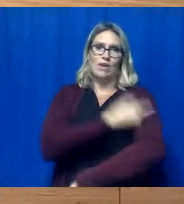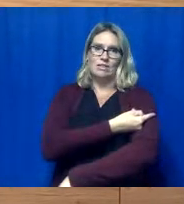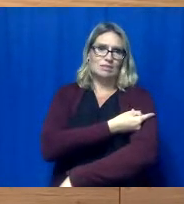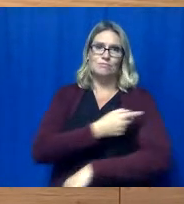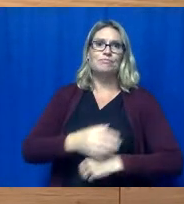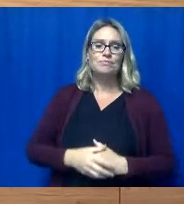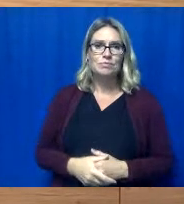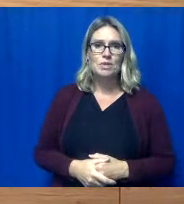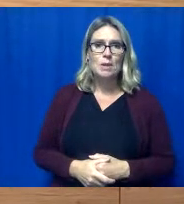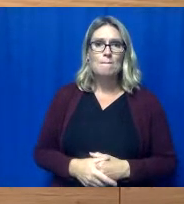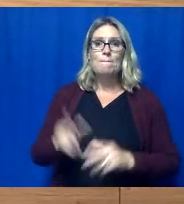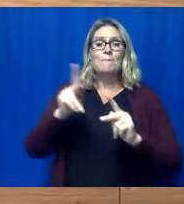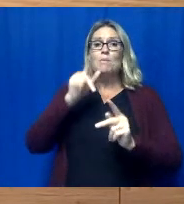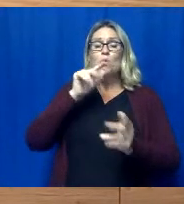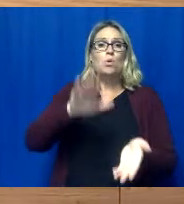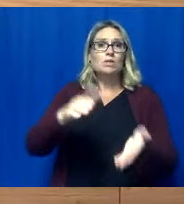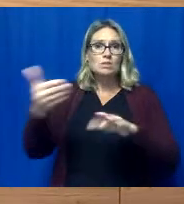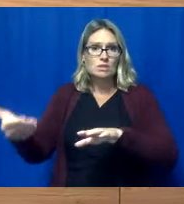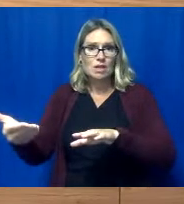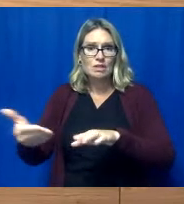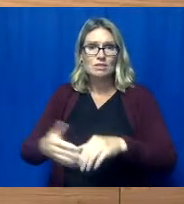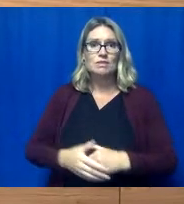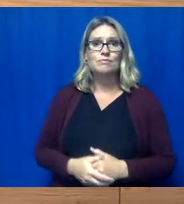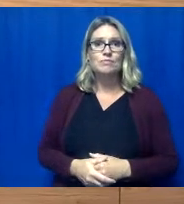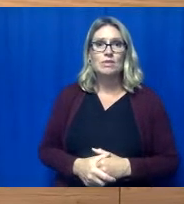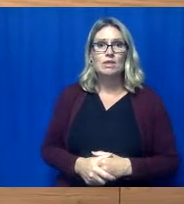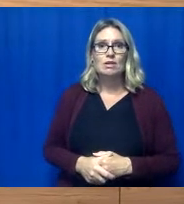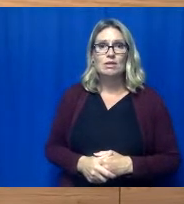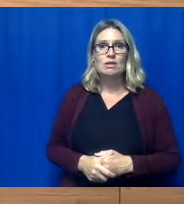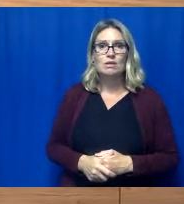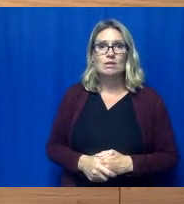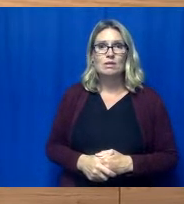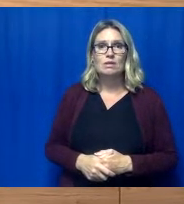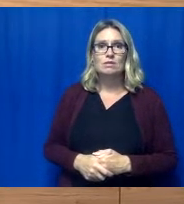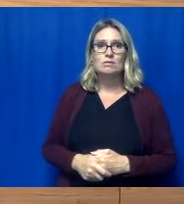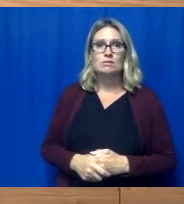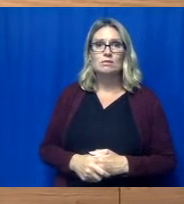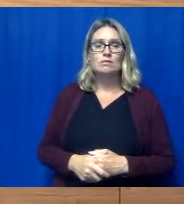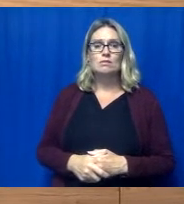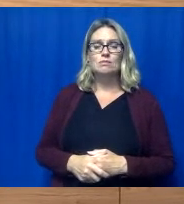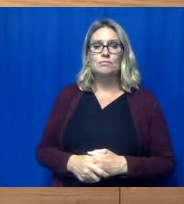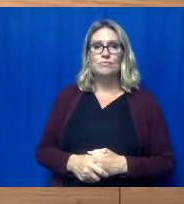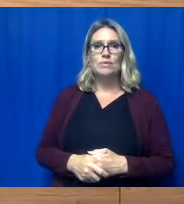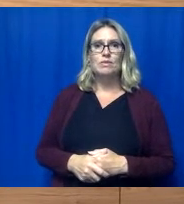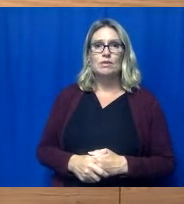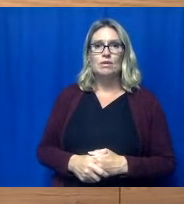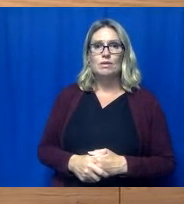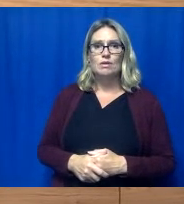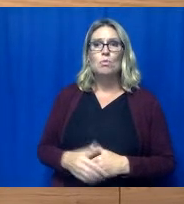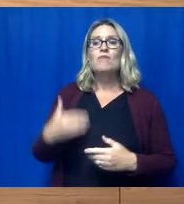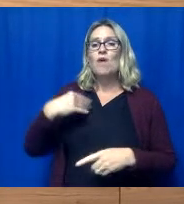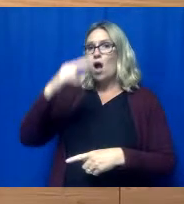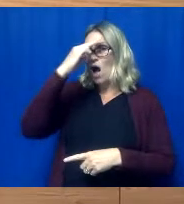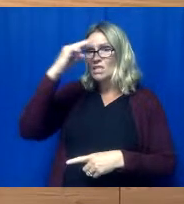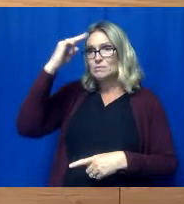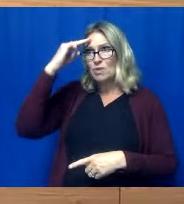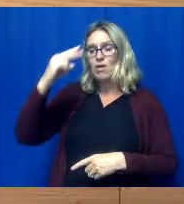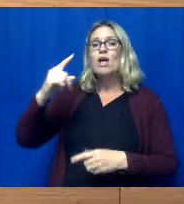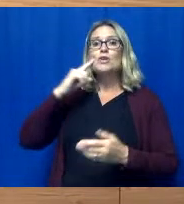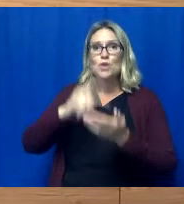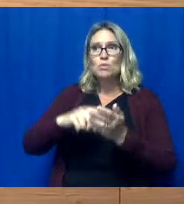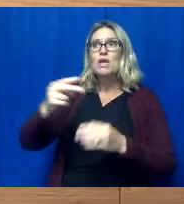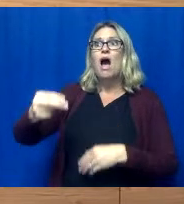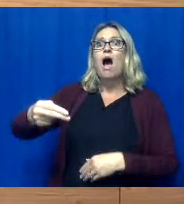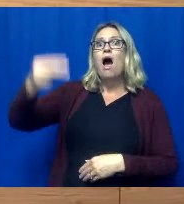have, there are mitigating circumstances that go with those in many cases. But we have hospitalizations at a high level